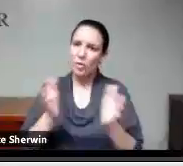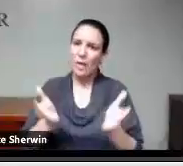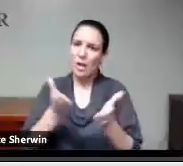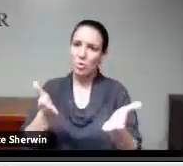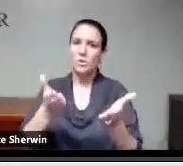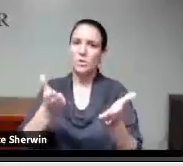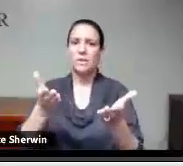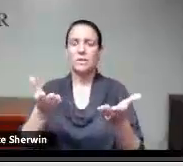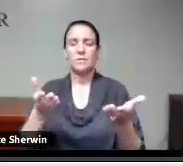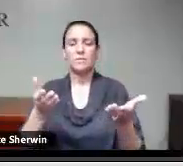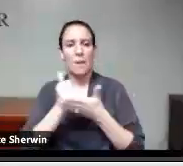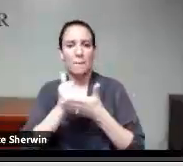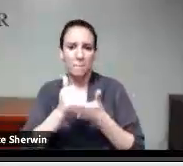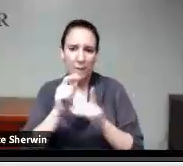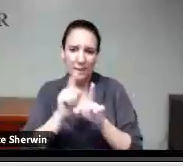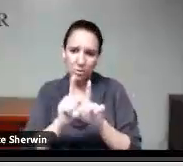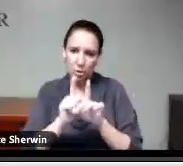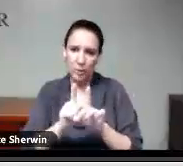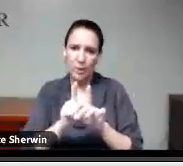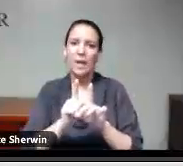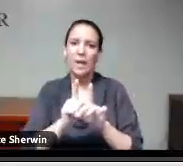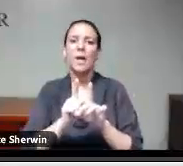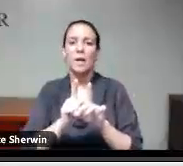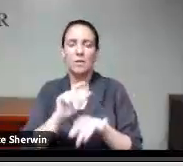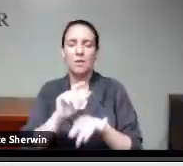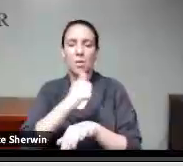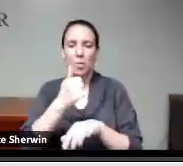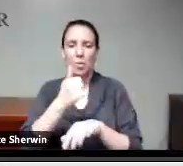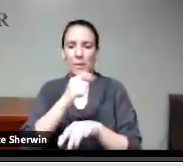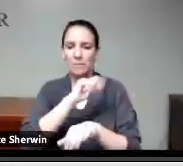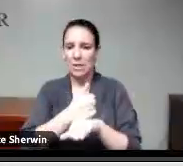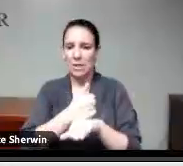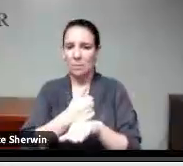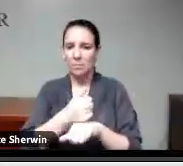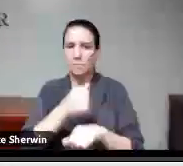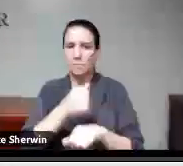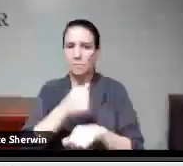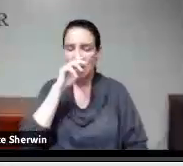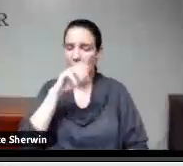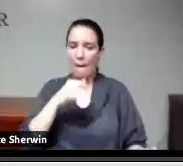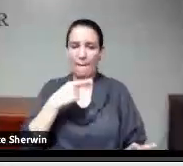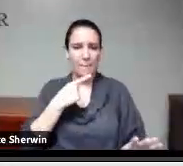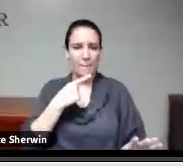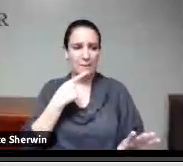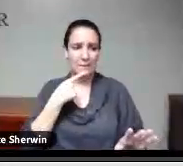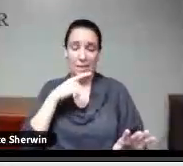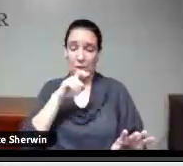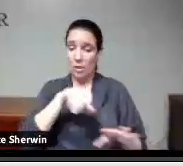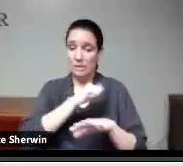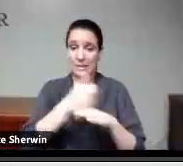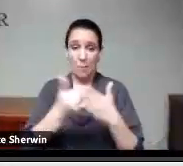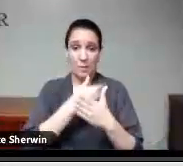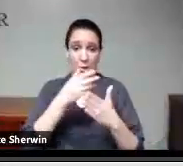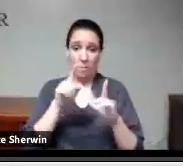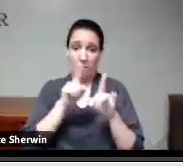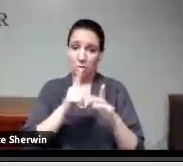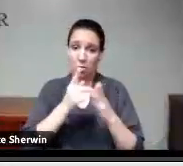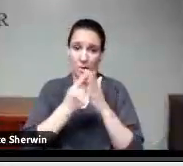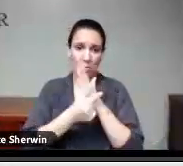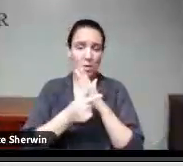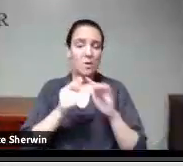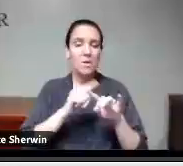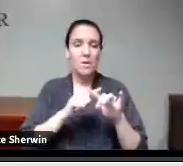the organization needs to be in place. And I don't mean infrastructure as in you need to create a whole mentoring program necessarily, but that